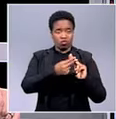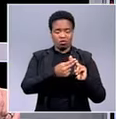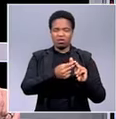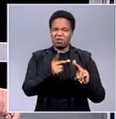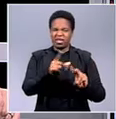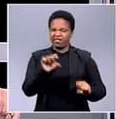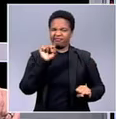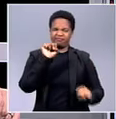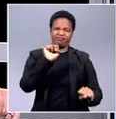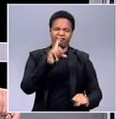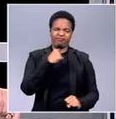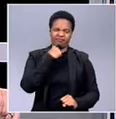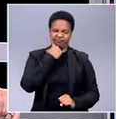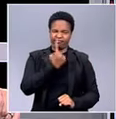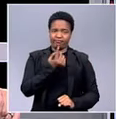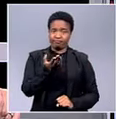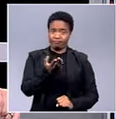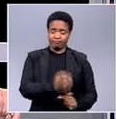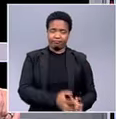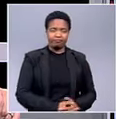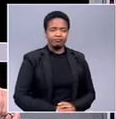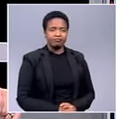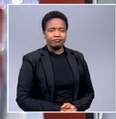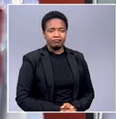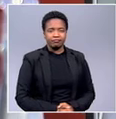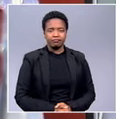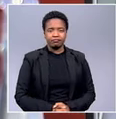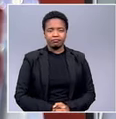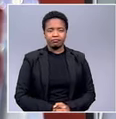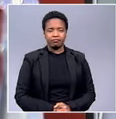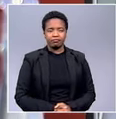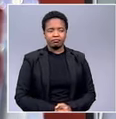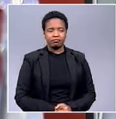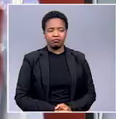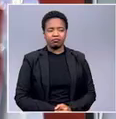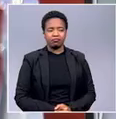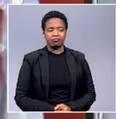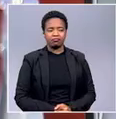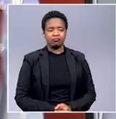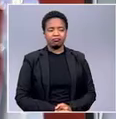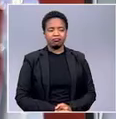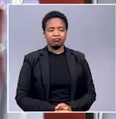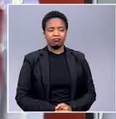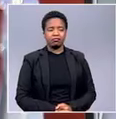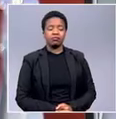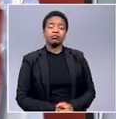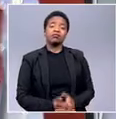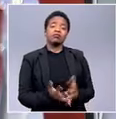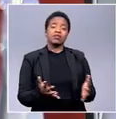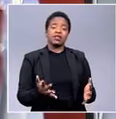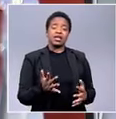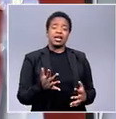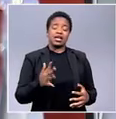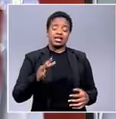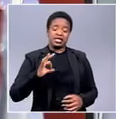Association. Dimakatso Tugwana has those details. Where workers of SARS are